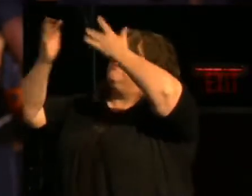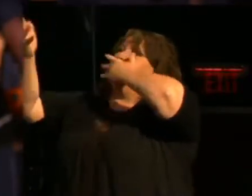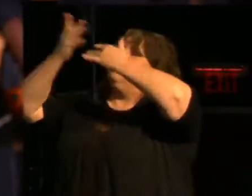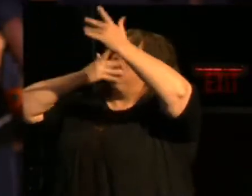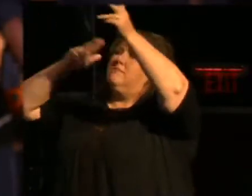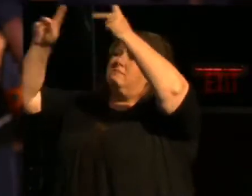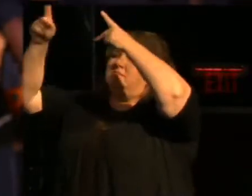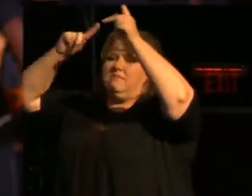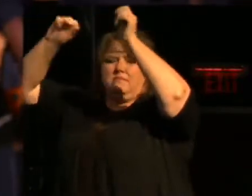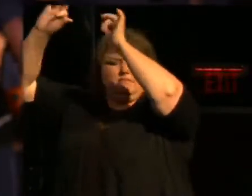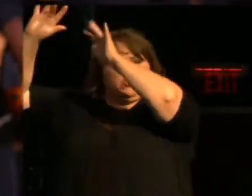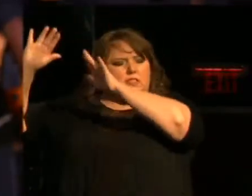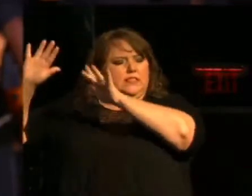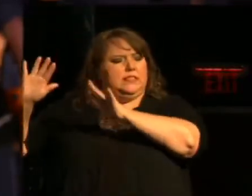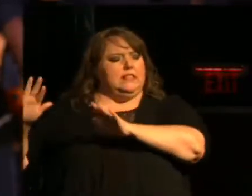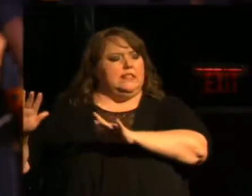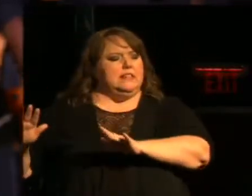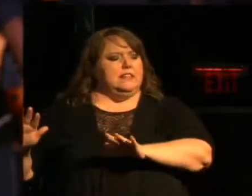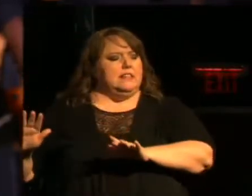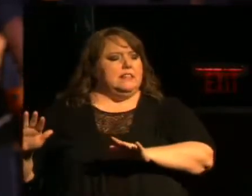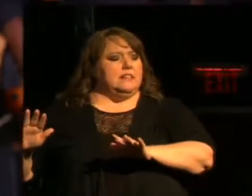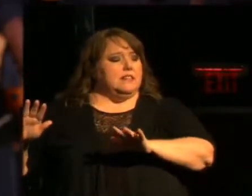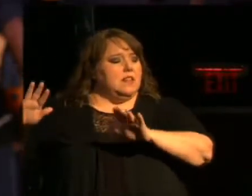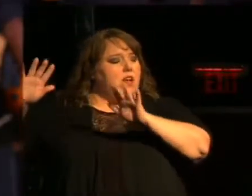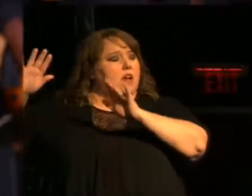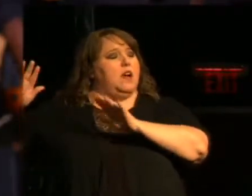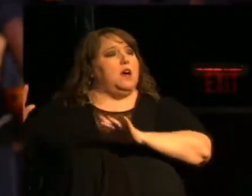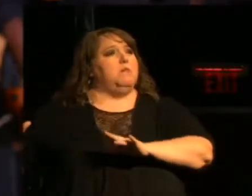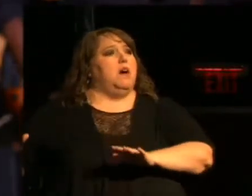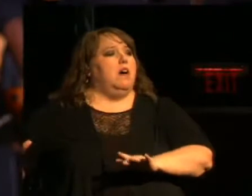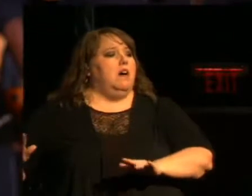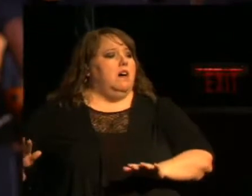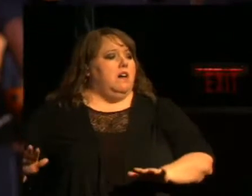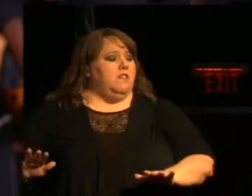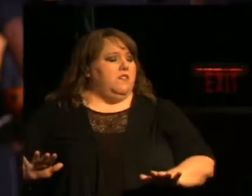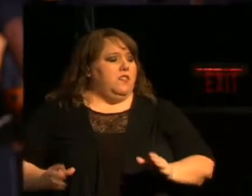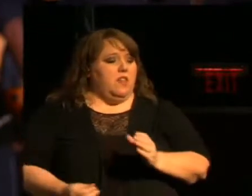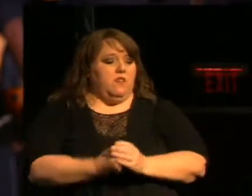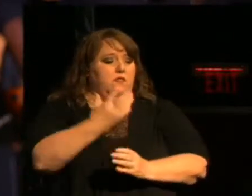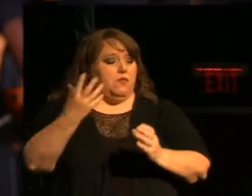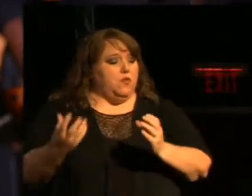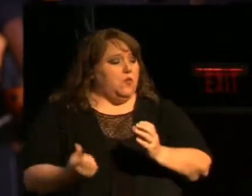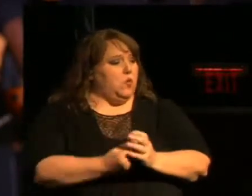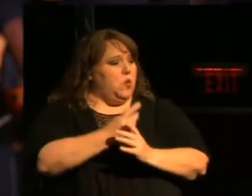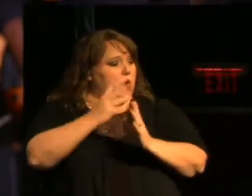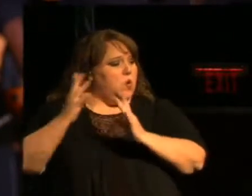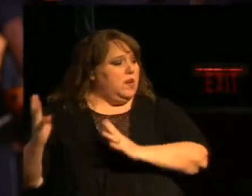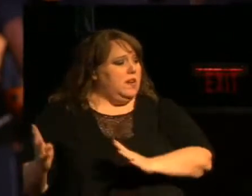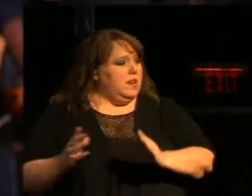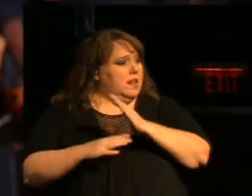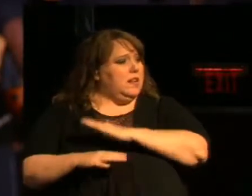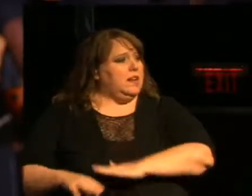Where could I go? Oh, where could I go?